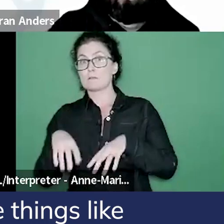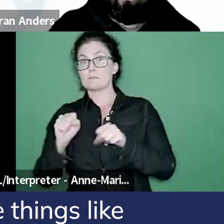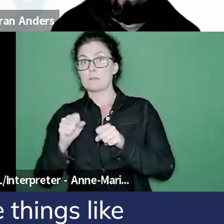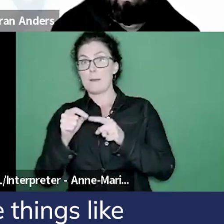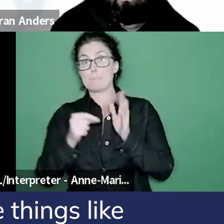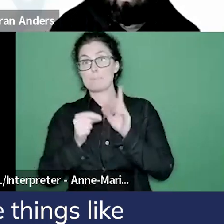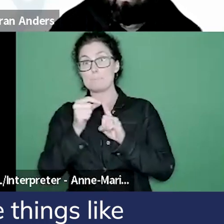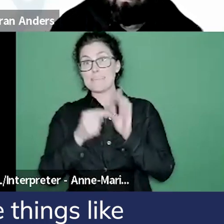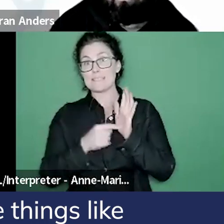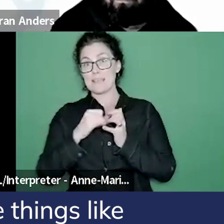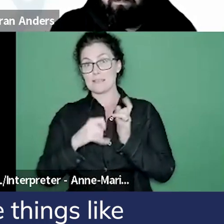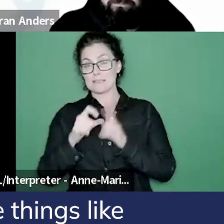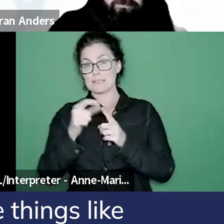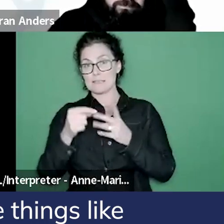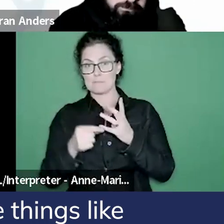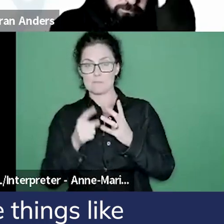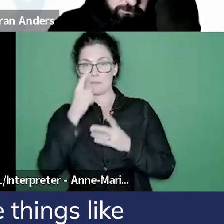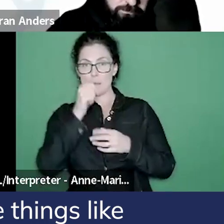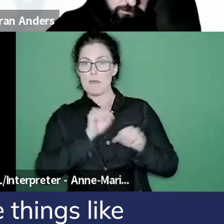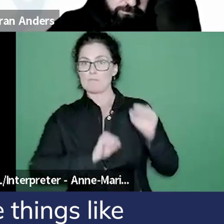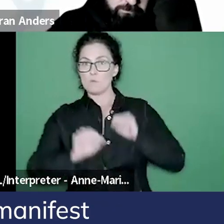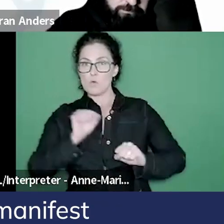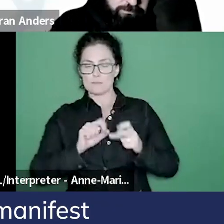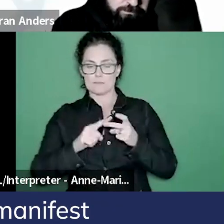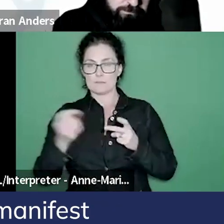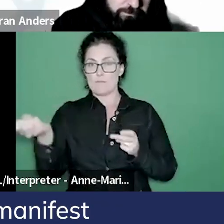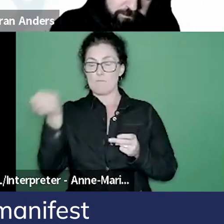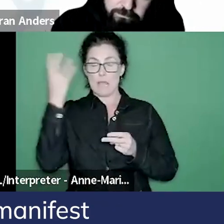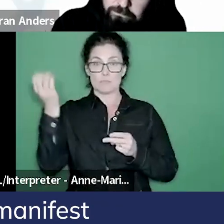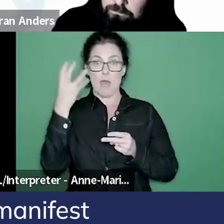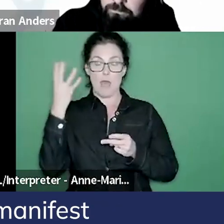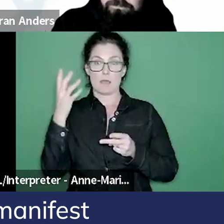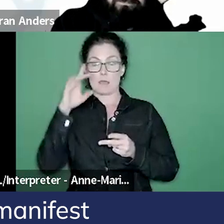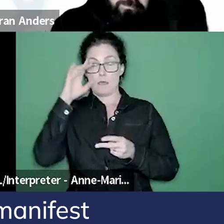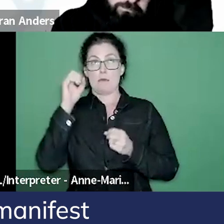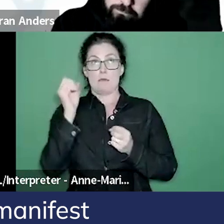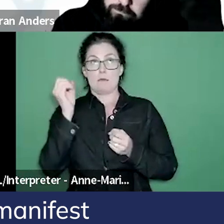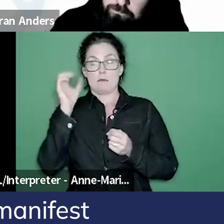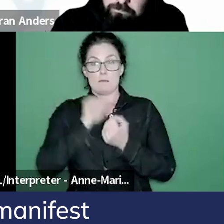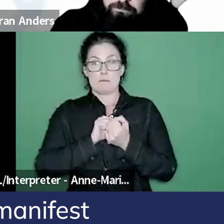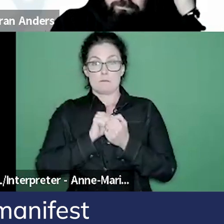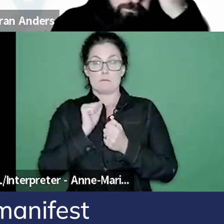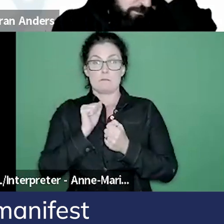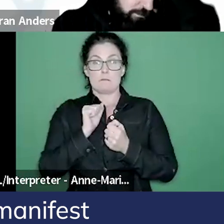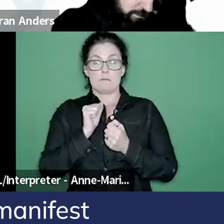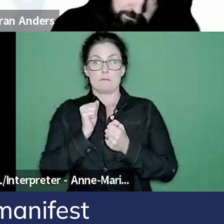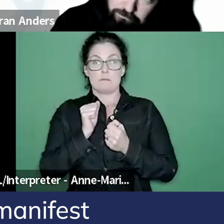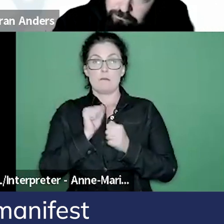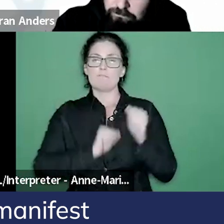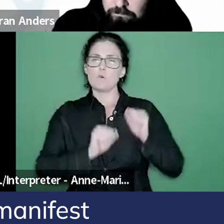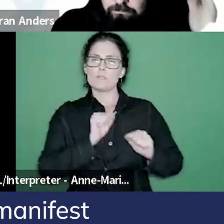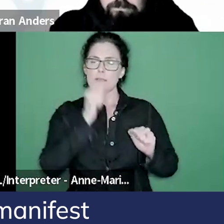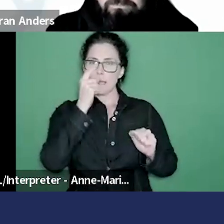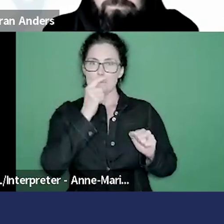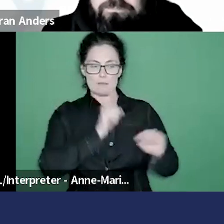symptoms include things like avoidance of triggers of flashbacks, and that avoidance can sometimes manifest in avoidance